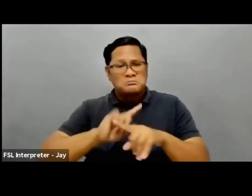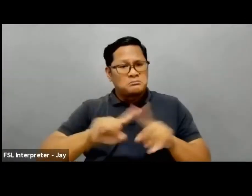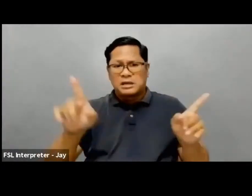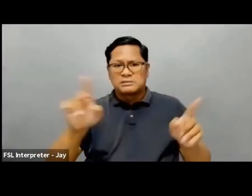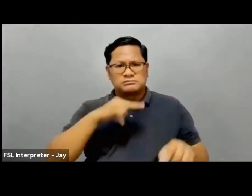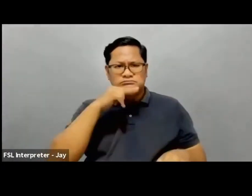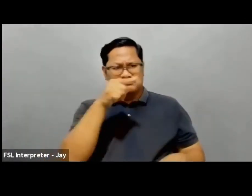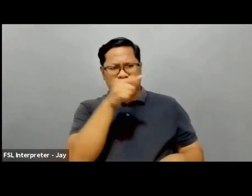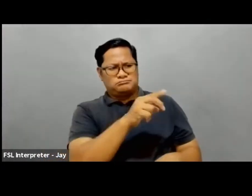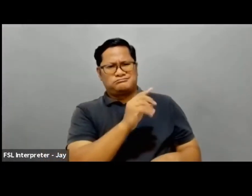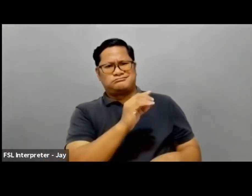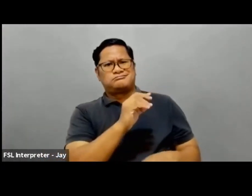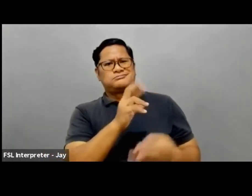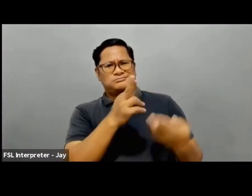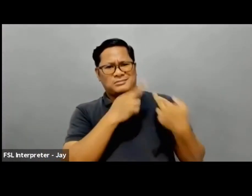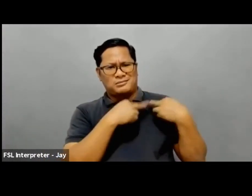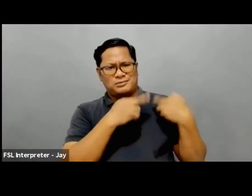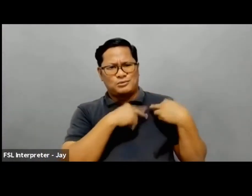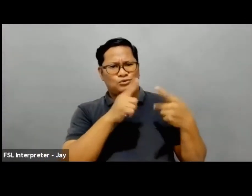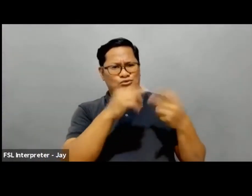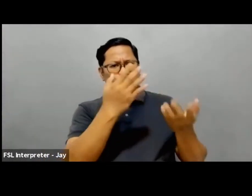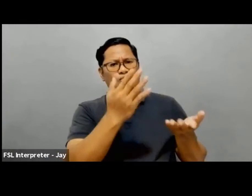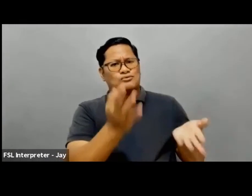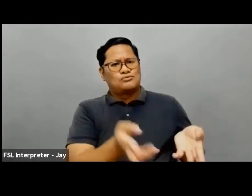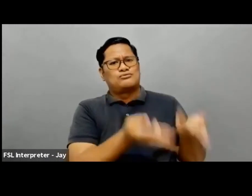their own money.